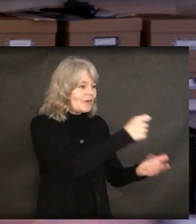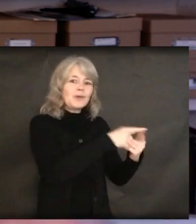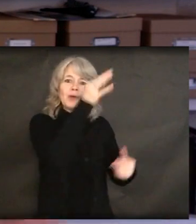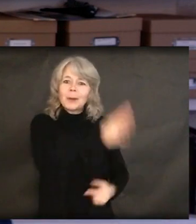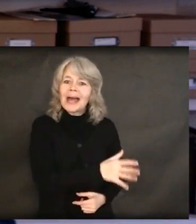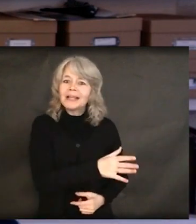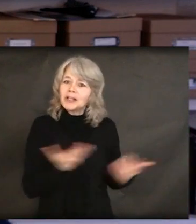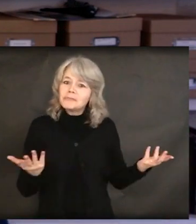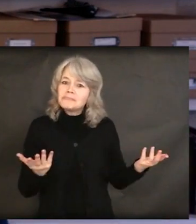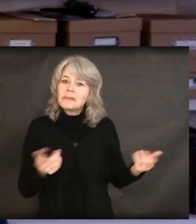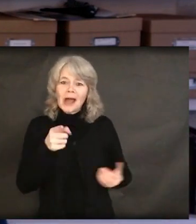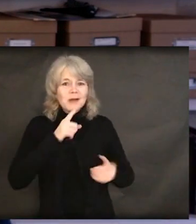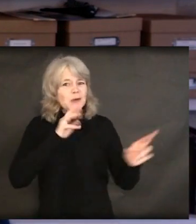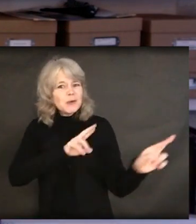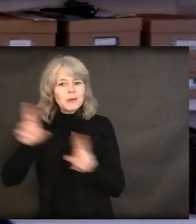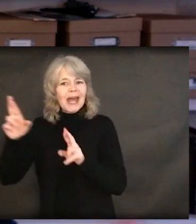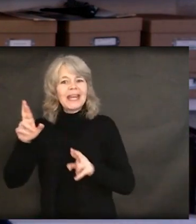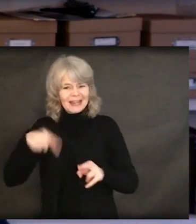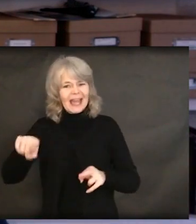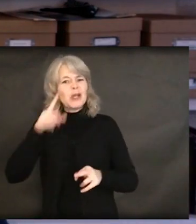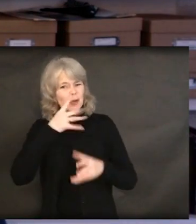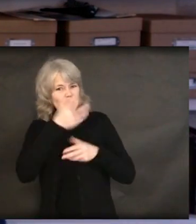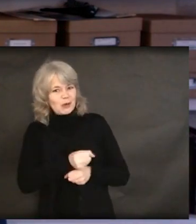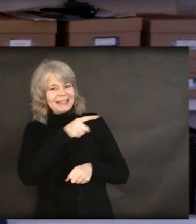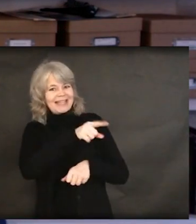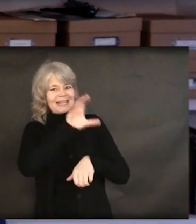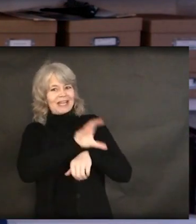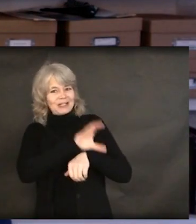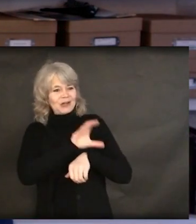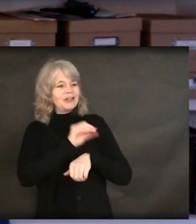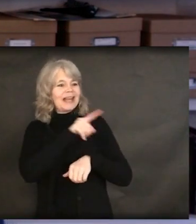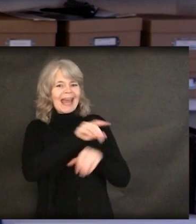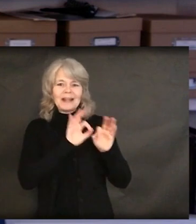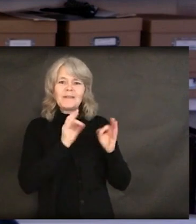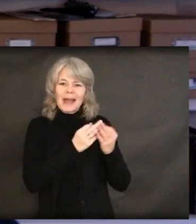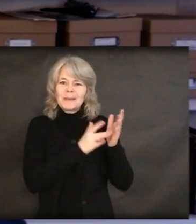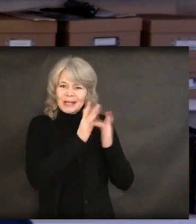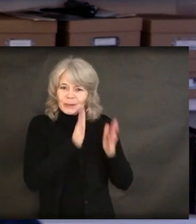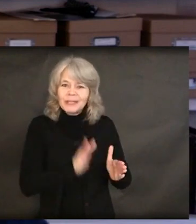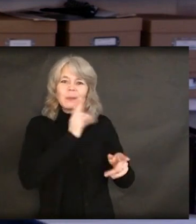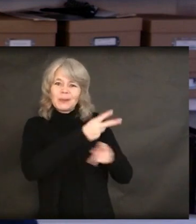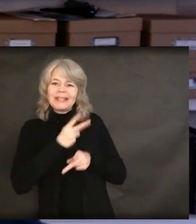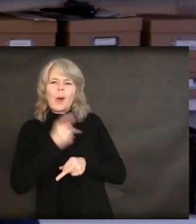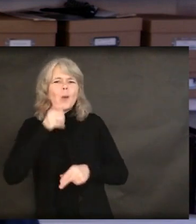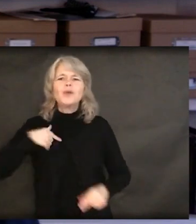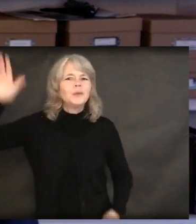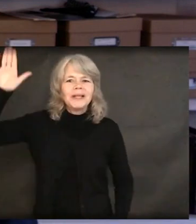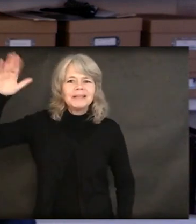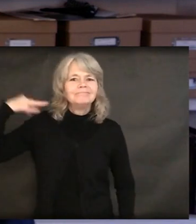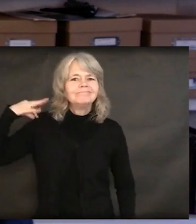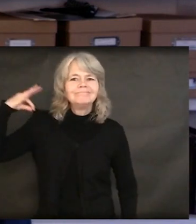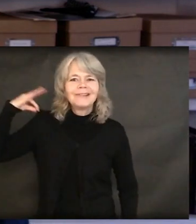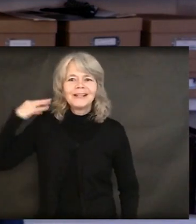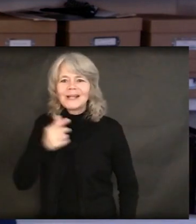Who's ready to trust this body of believers that we will all be taken care of by our kin in the faith? Who's first? Who's